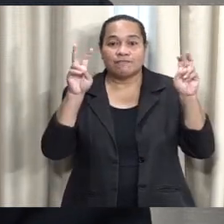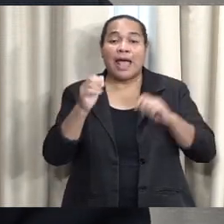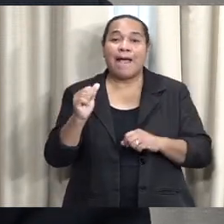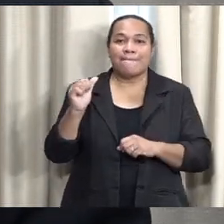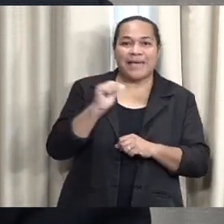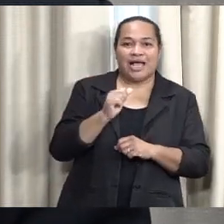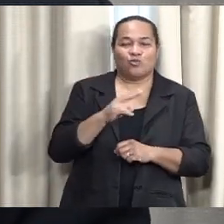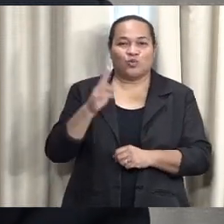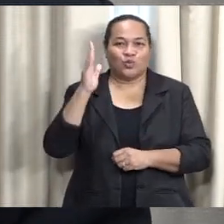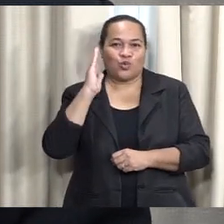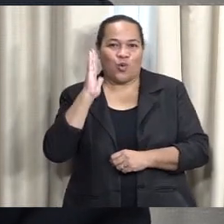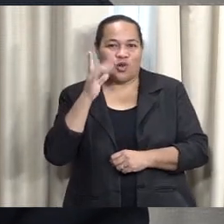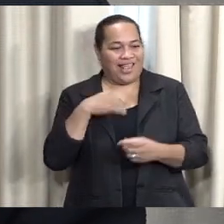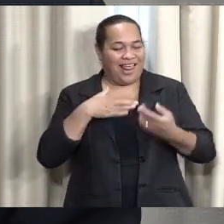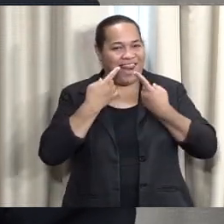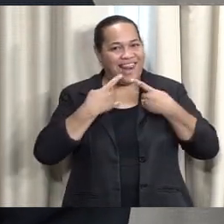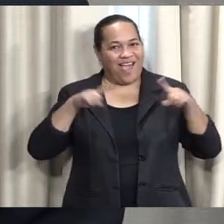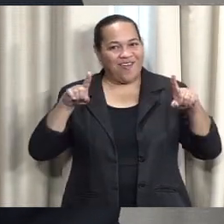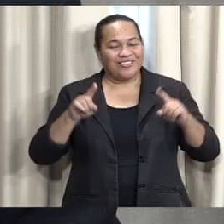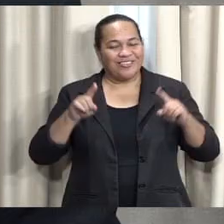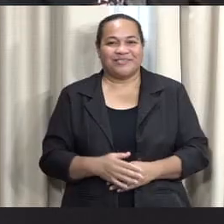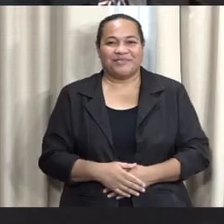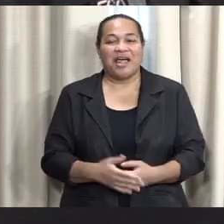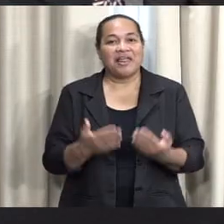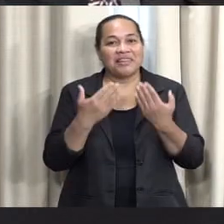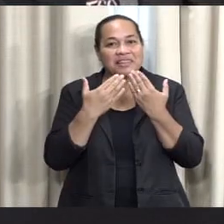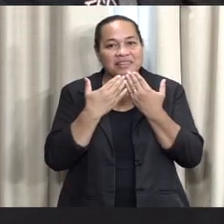rendered as announced today. Thank you very much. No.